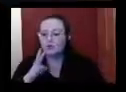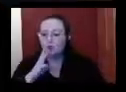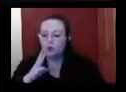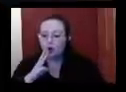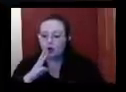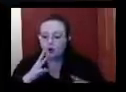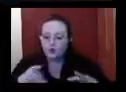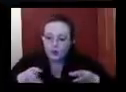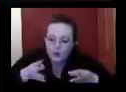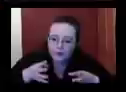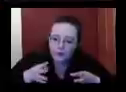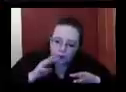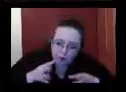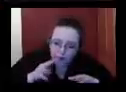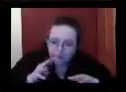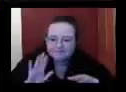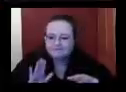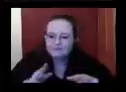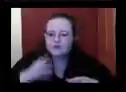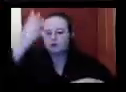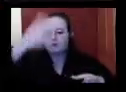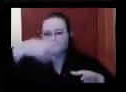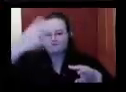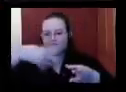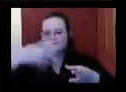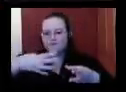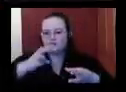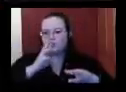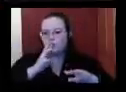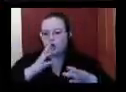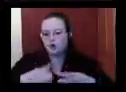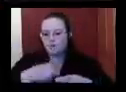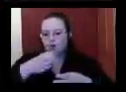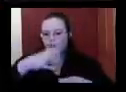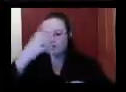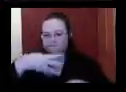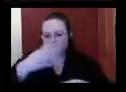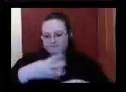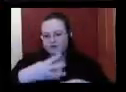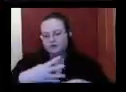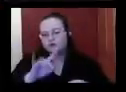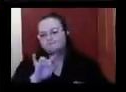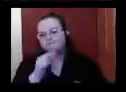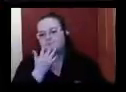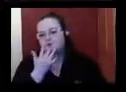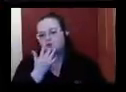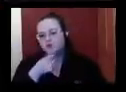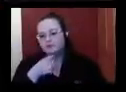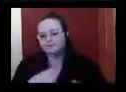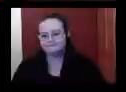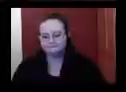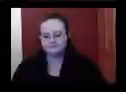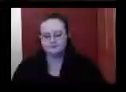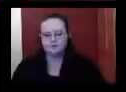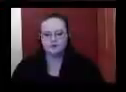opposed to replace water fountains in our elementary and secondary schools as well.